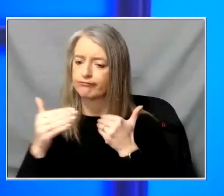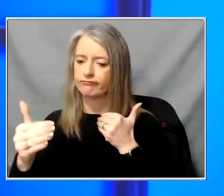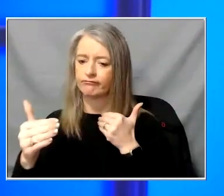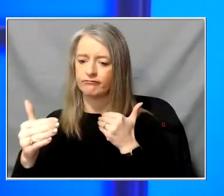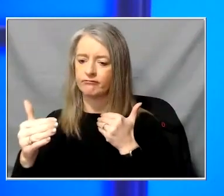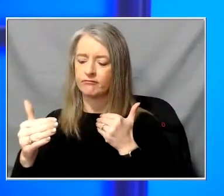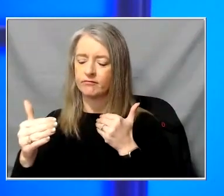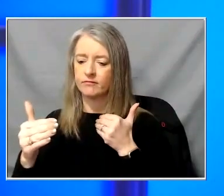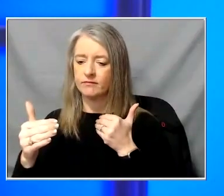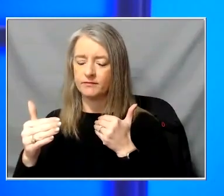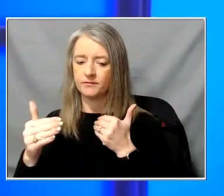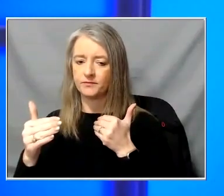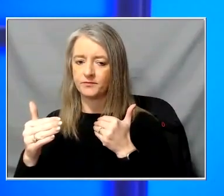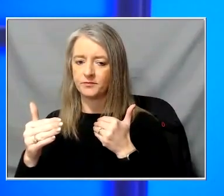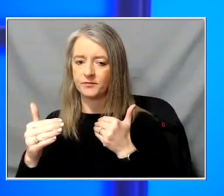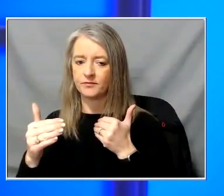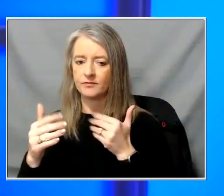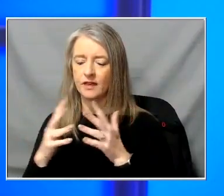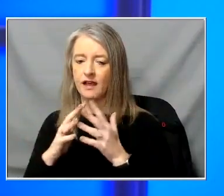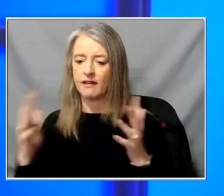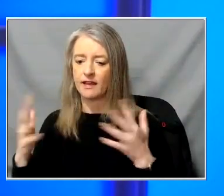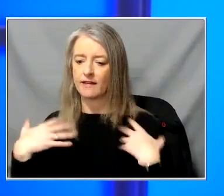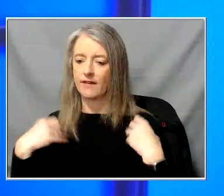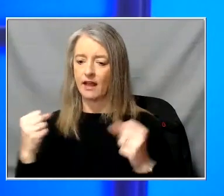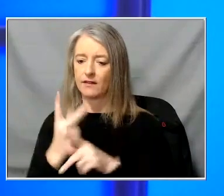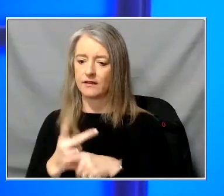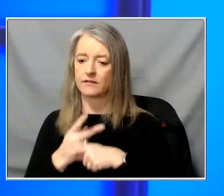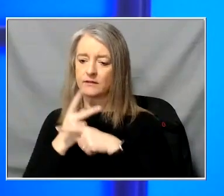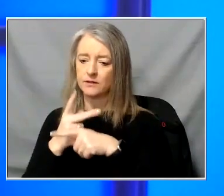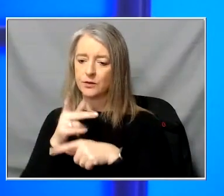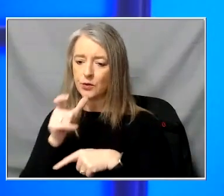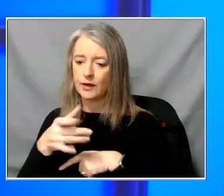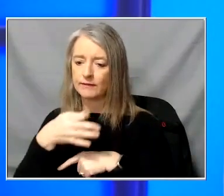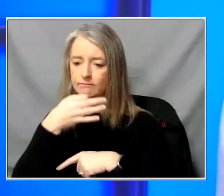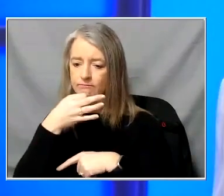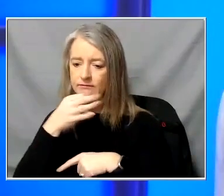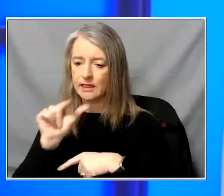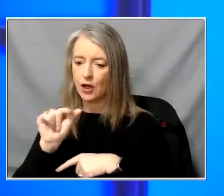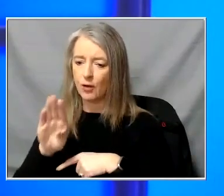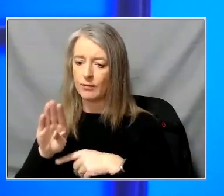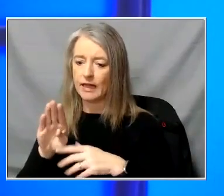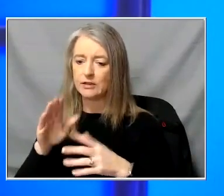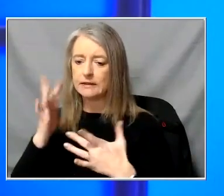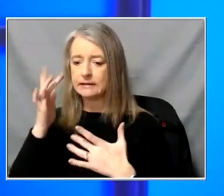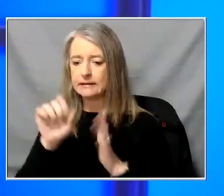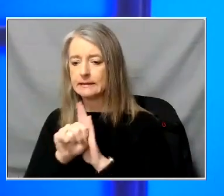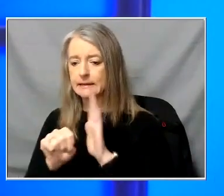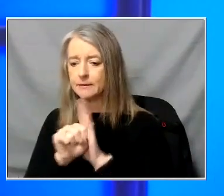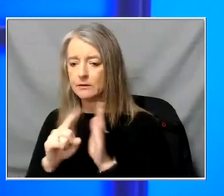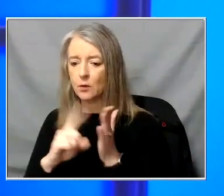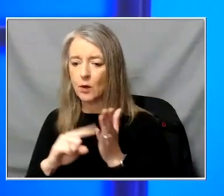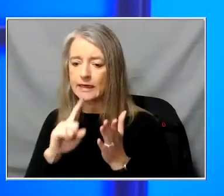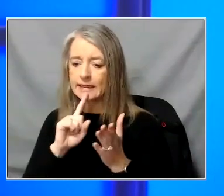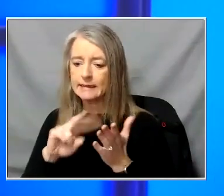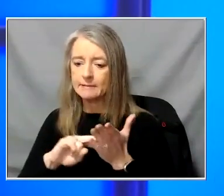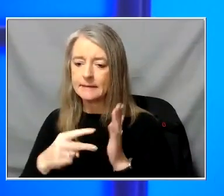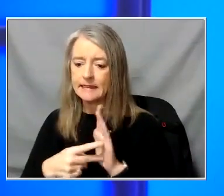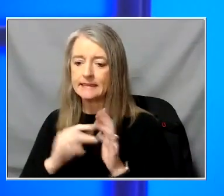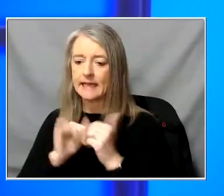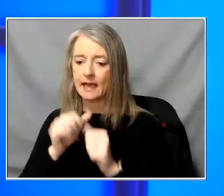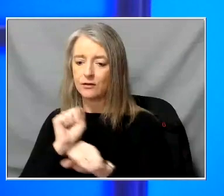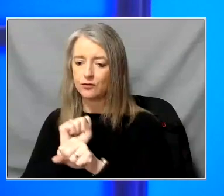It's the diet, yeah. It always goes back to that thing we have control over, the diet, the exercise, the movement. This is really interesting because the gallbladder is not an organ that we often talk about on this